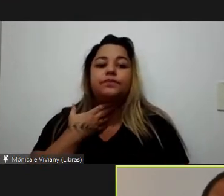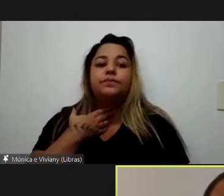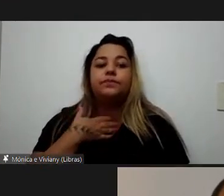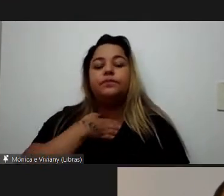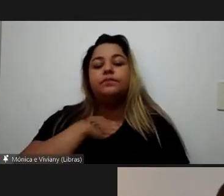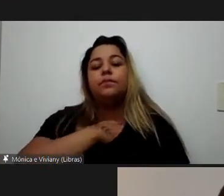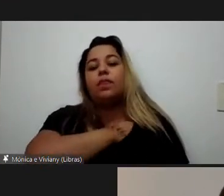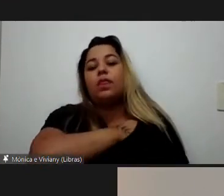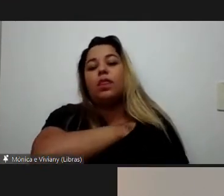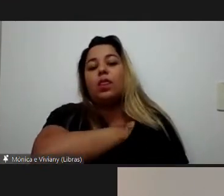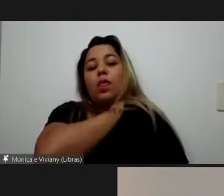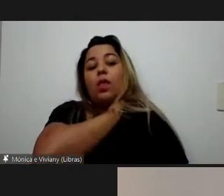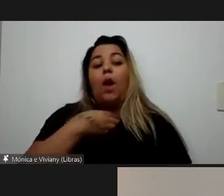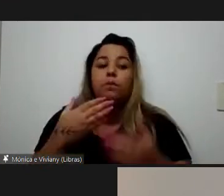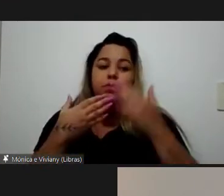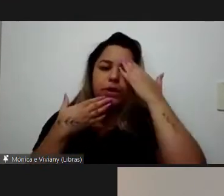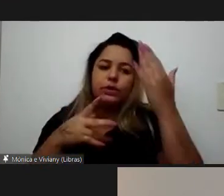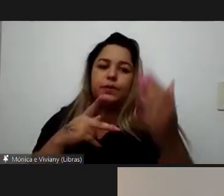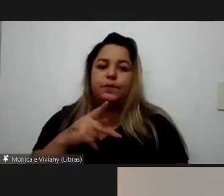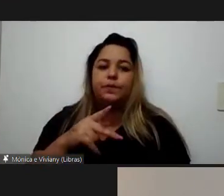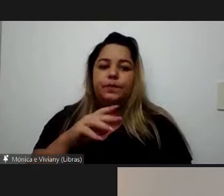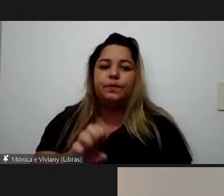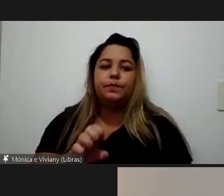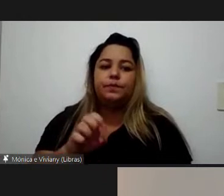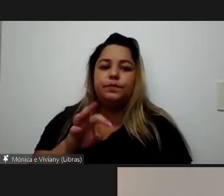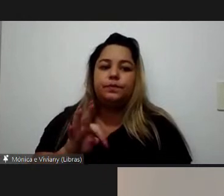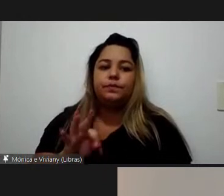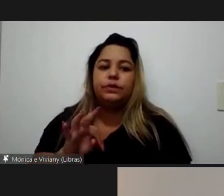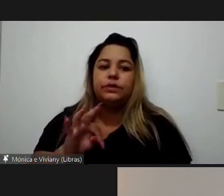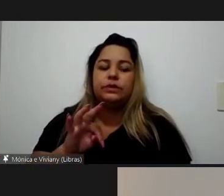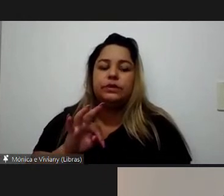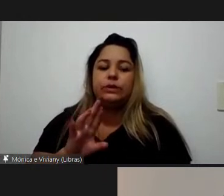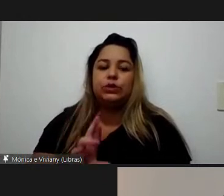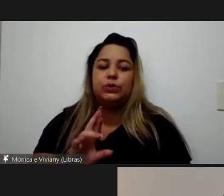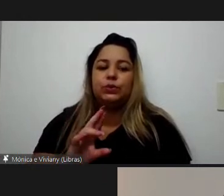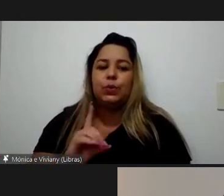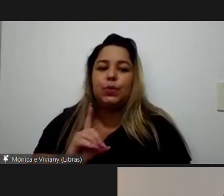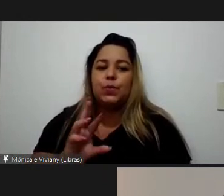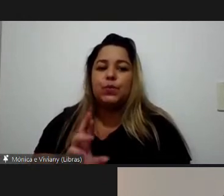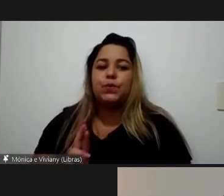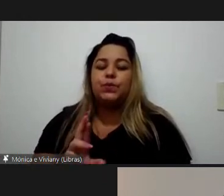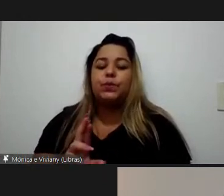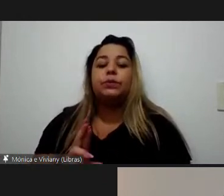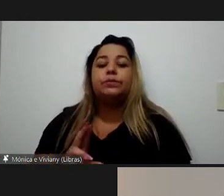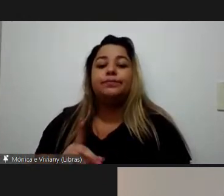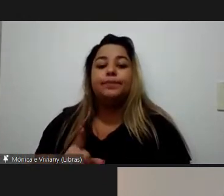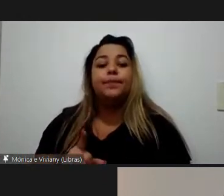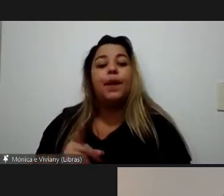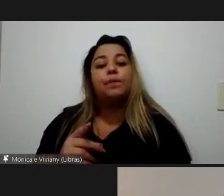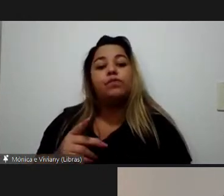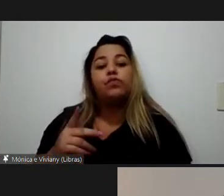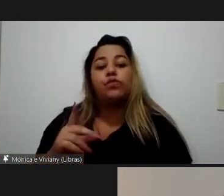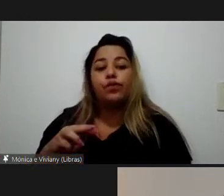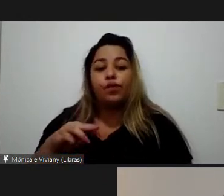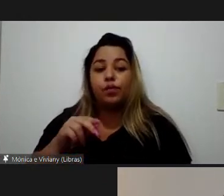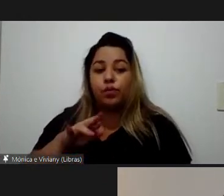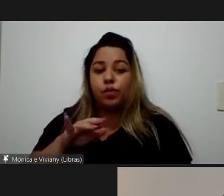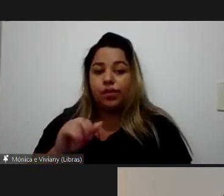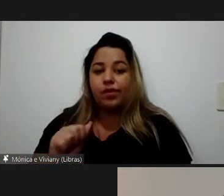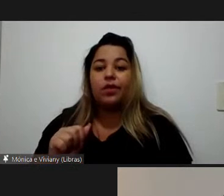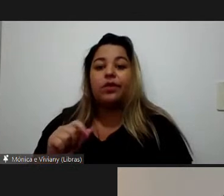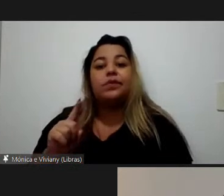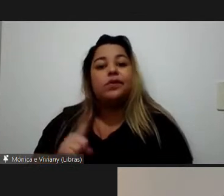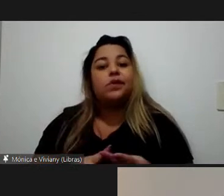Muito obrigada, Dr. Peter, pelas suas respostas. Maria José. Thank you very much for your answer. Maria